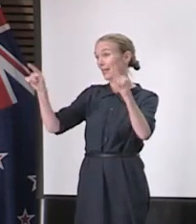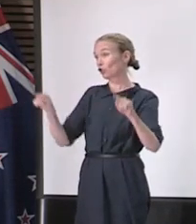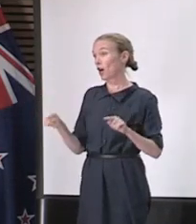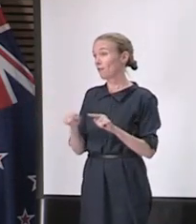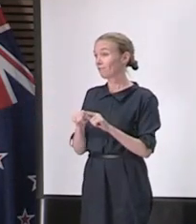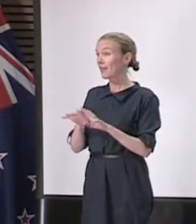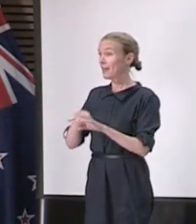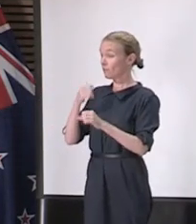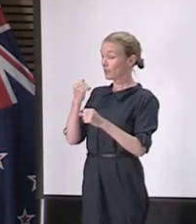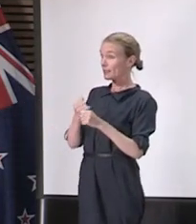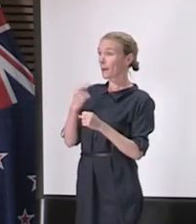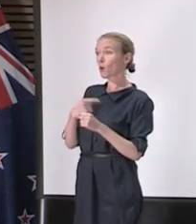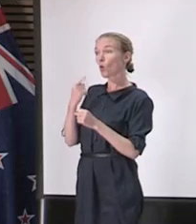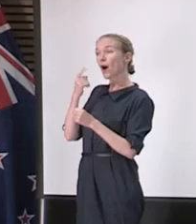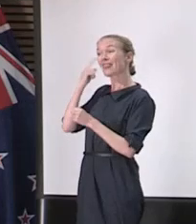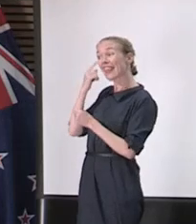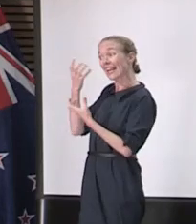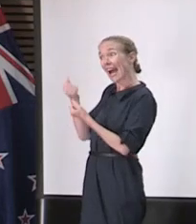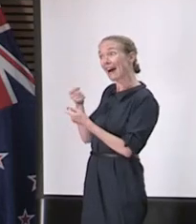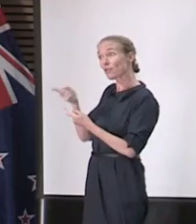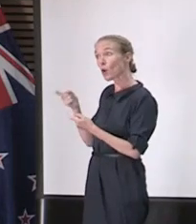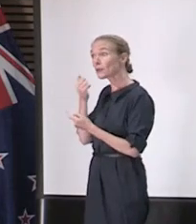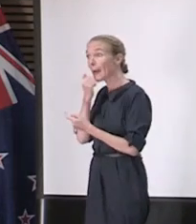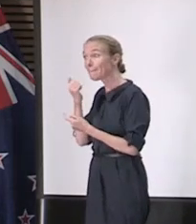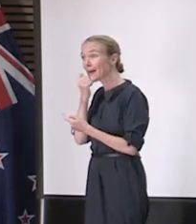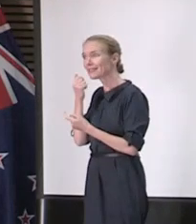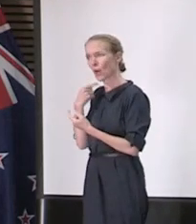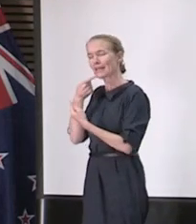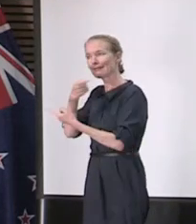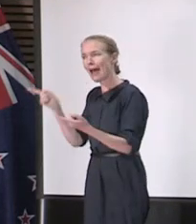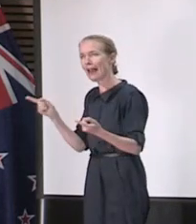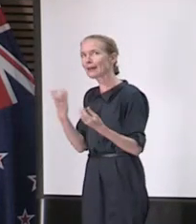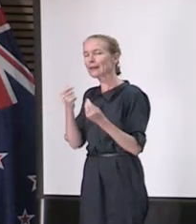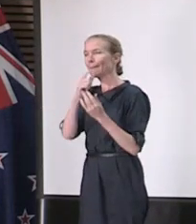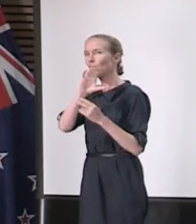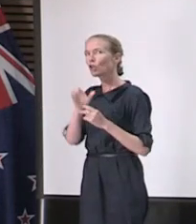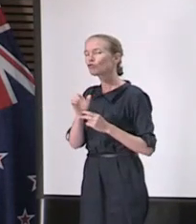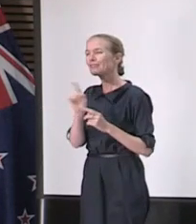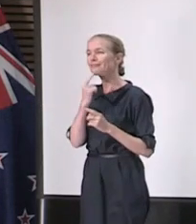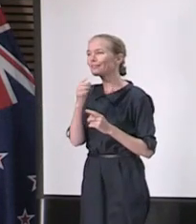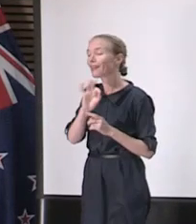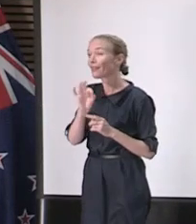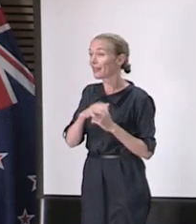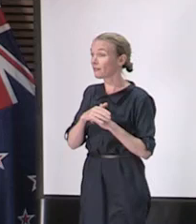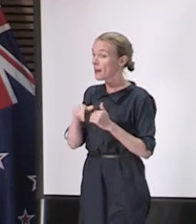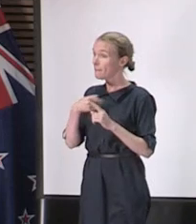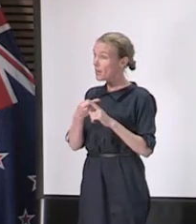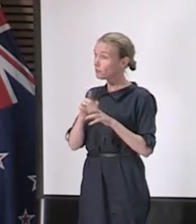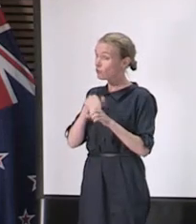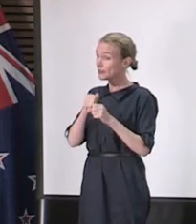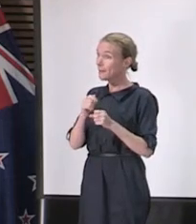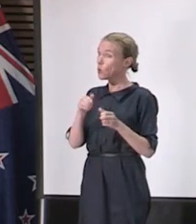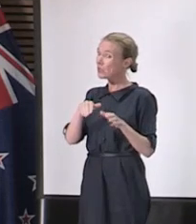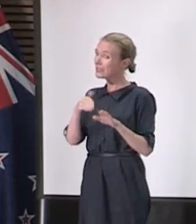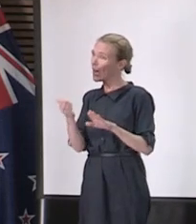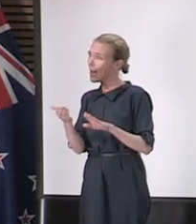deaths, even when there were negative swabs and there was some potential uncertainty around the cause of death. We've gone with the clinician's view.